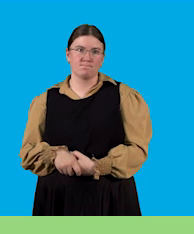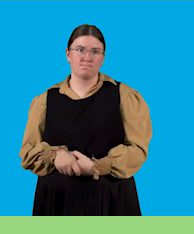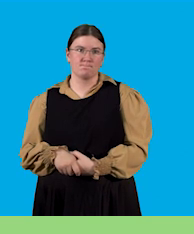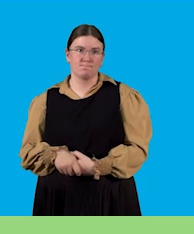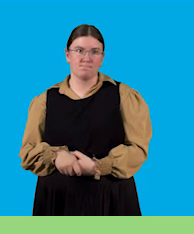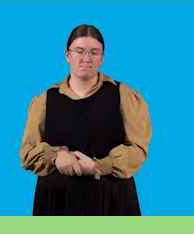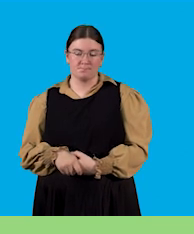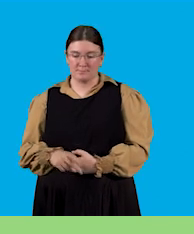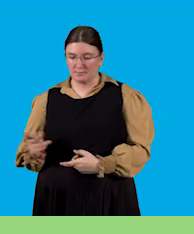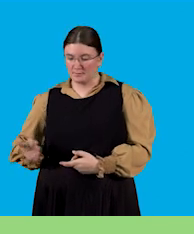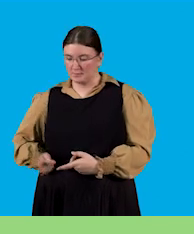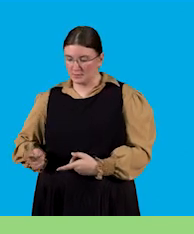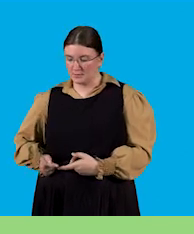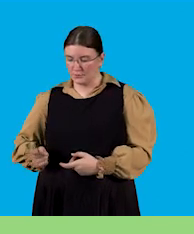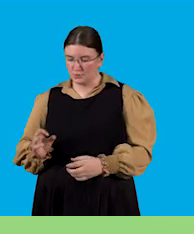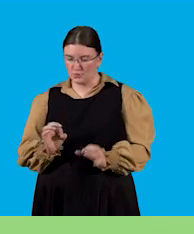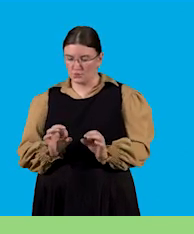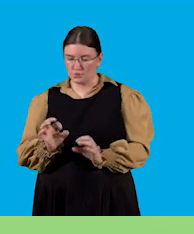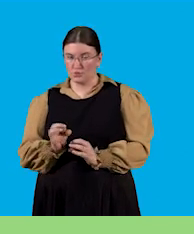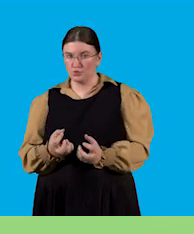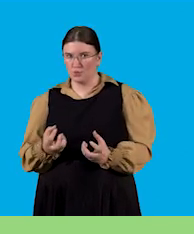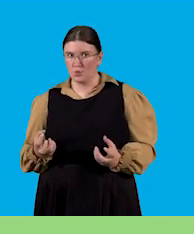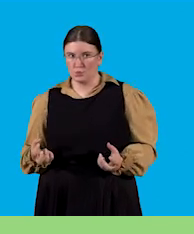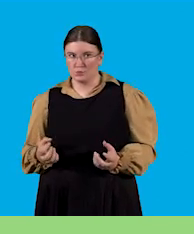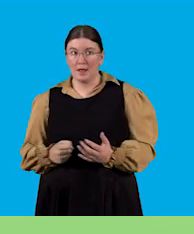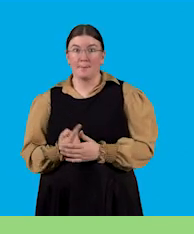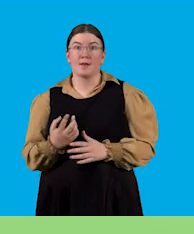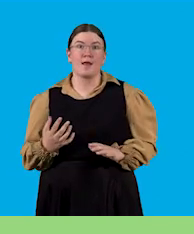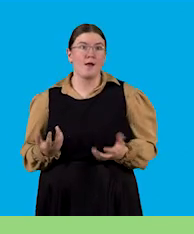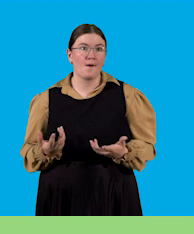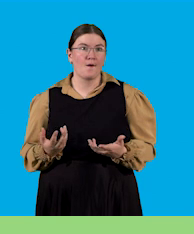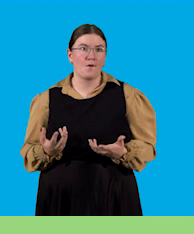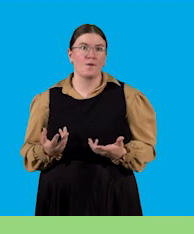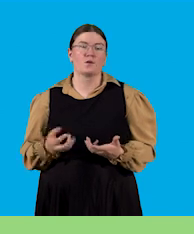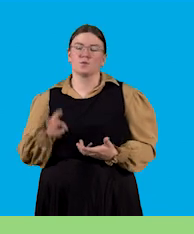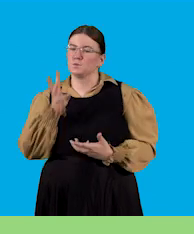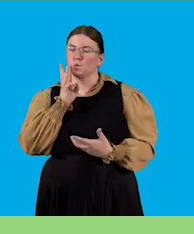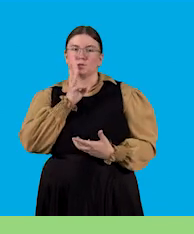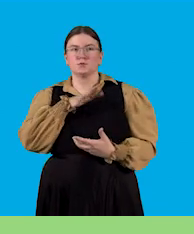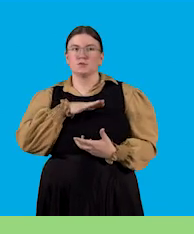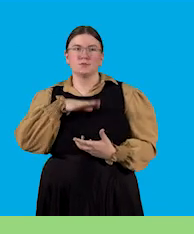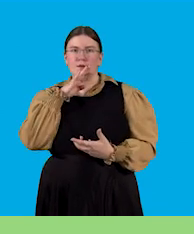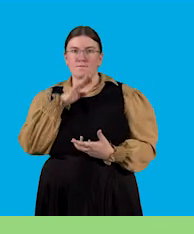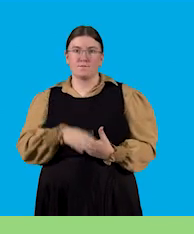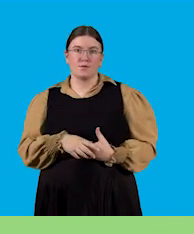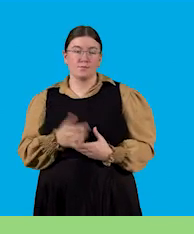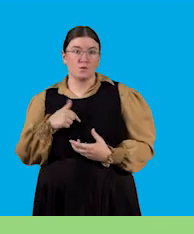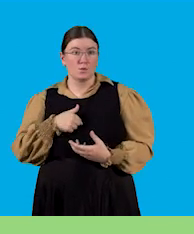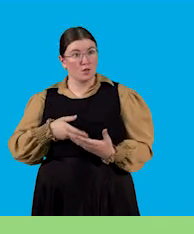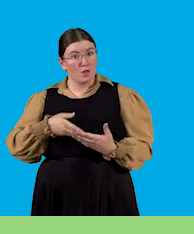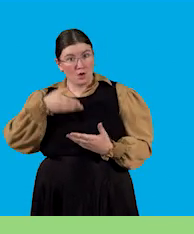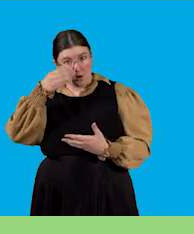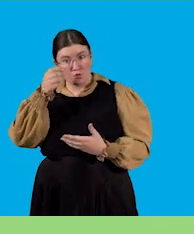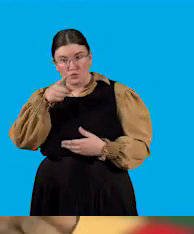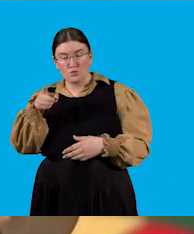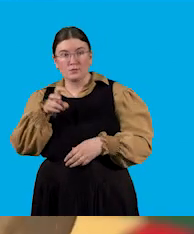So kidney stones are caused by a low fluid intake. Like we learned that you actually